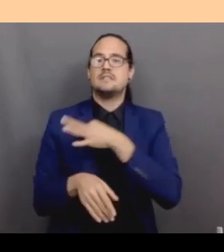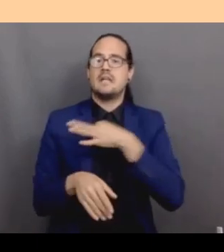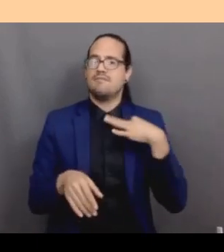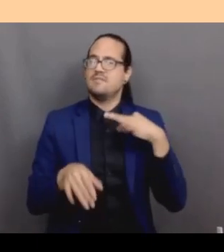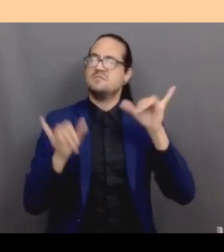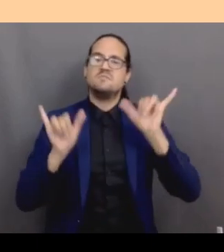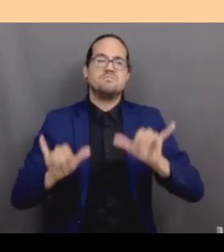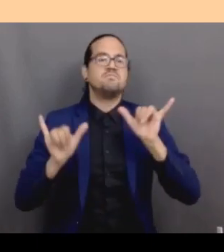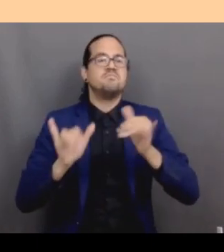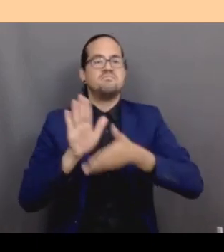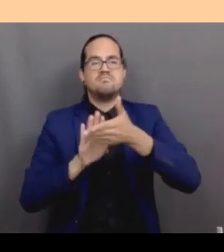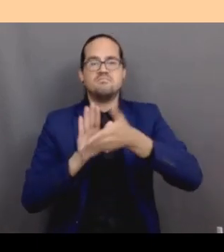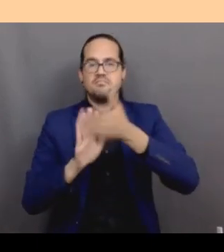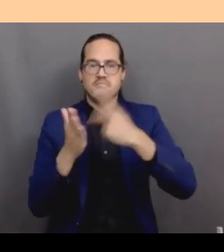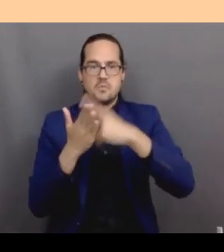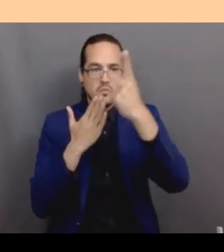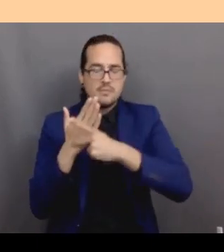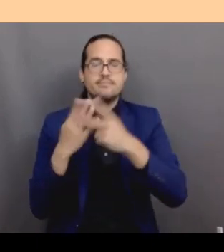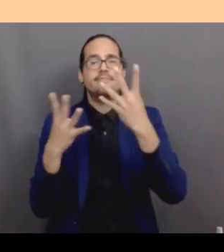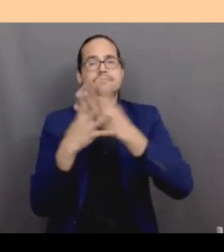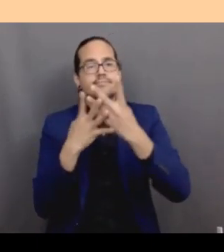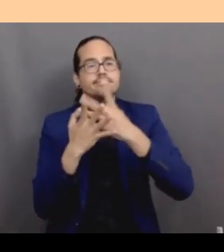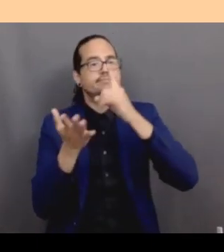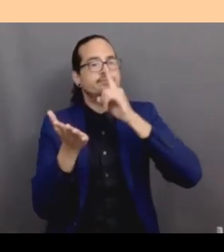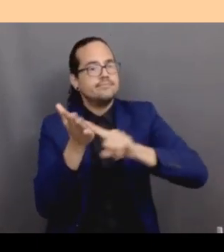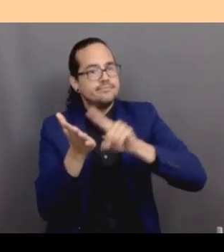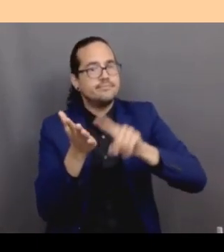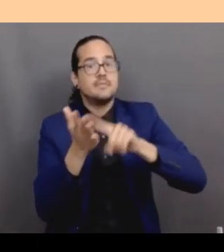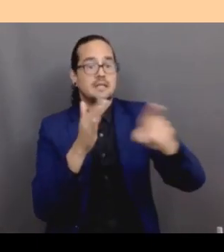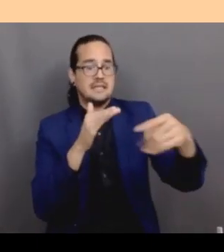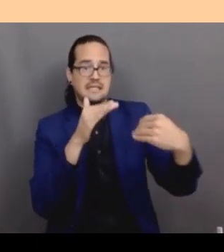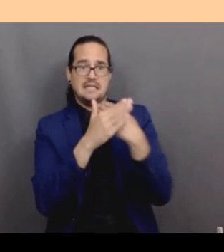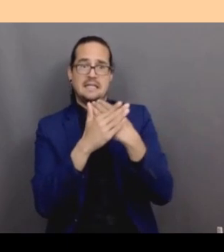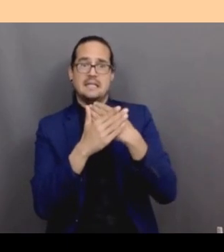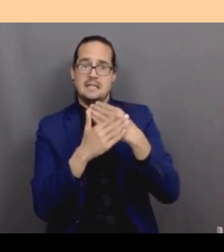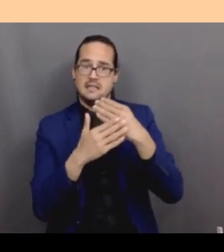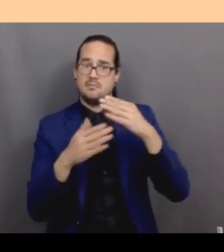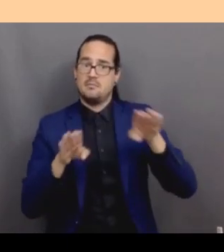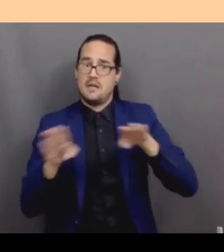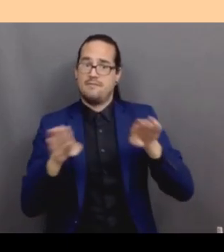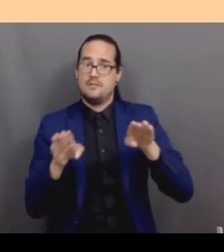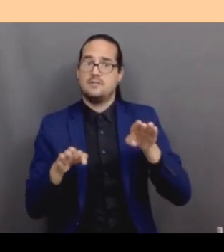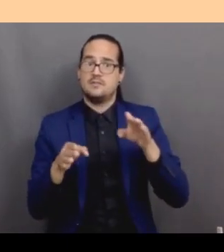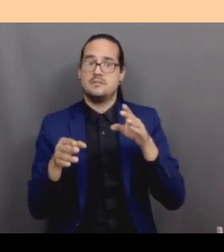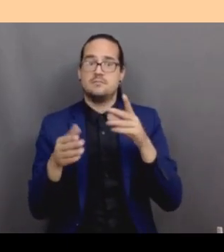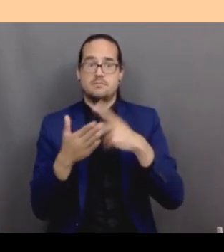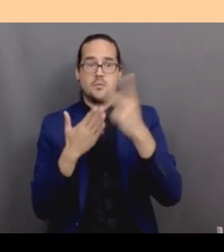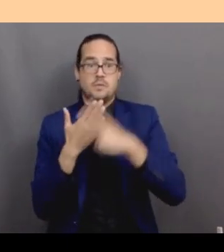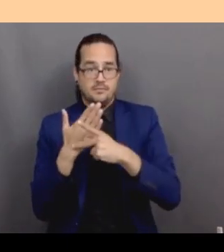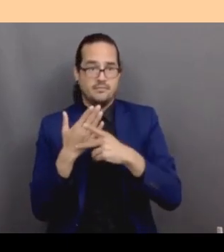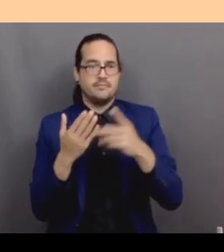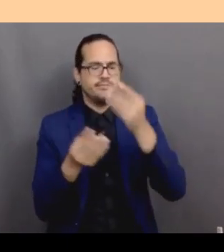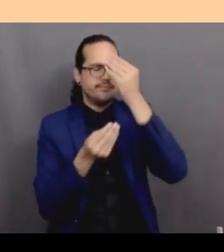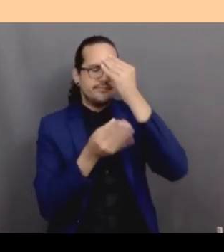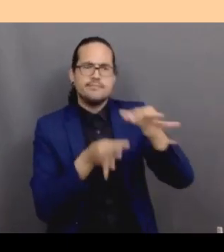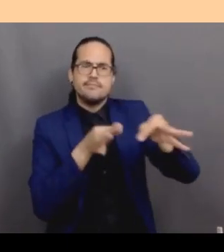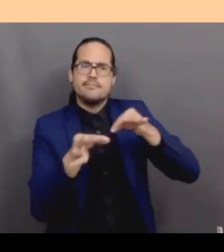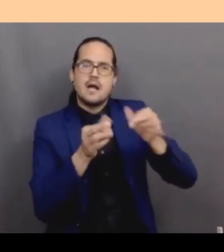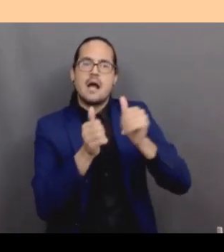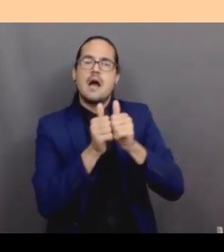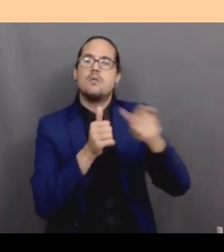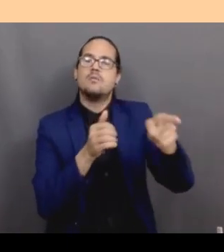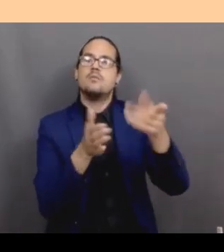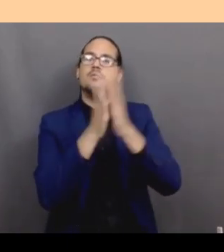screening and evaluation on admission and informing clients of procedures to request services. We conduct weekly rounds of